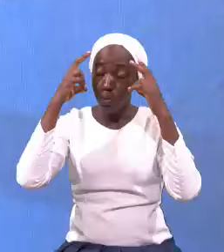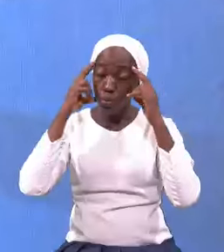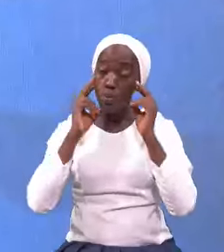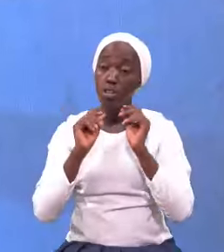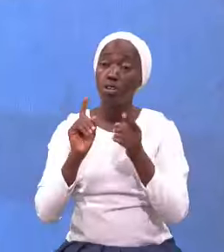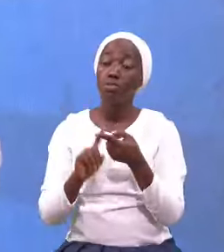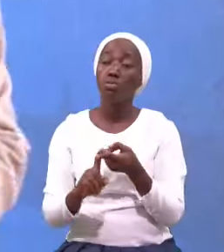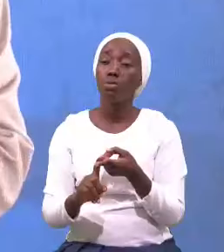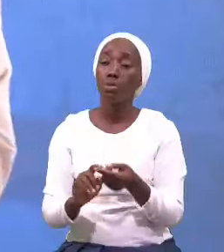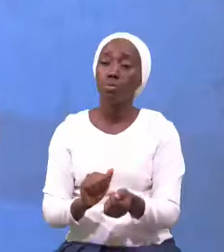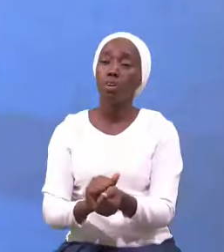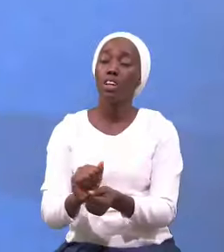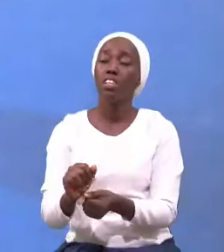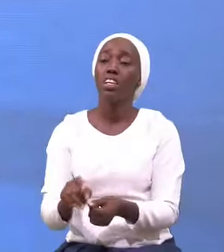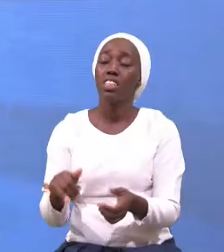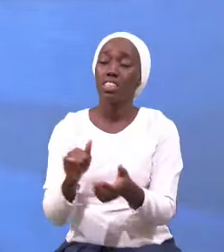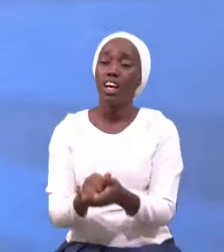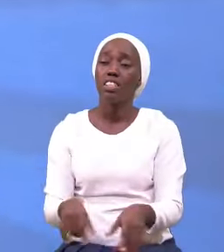water out of the rock.